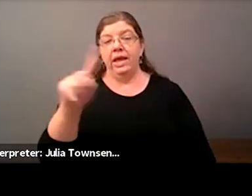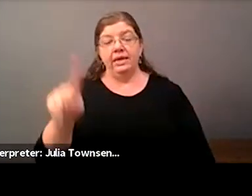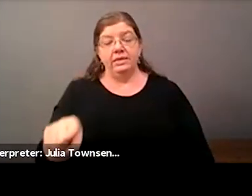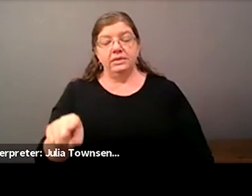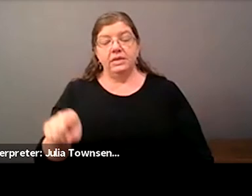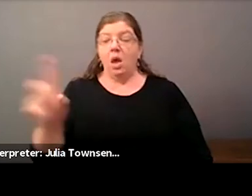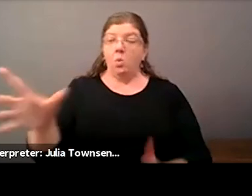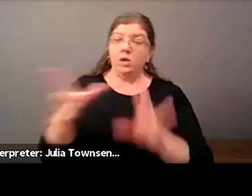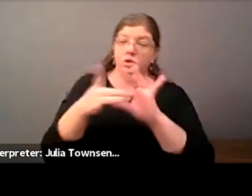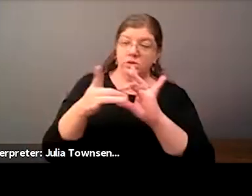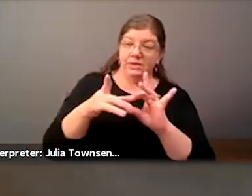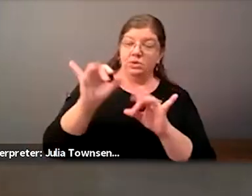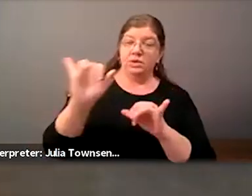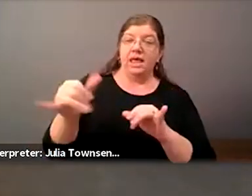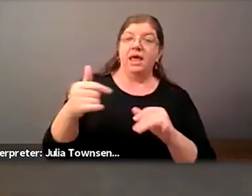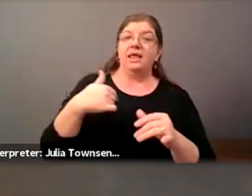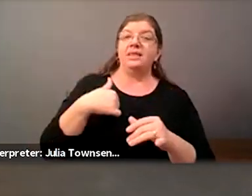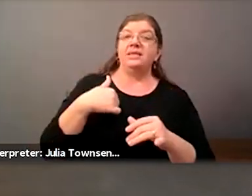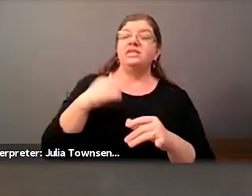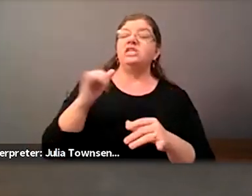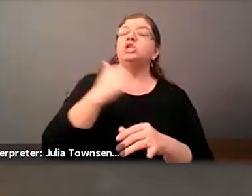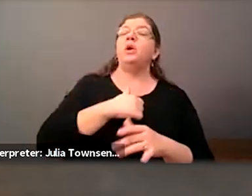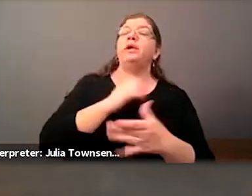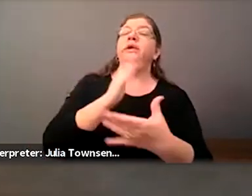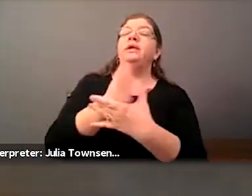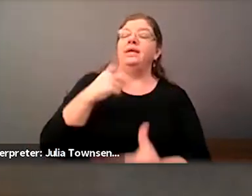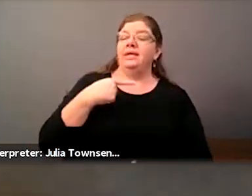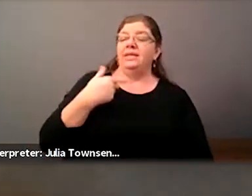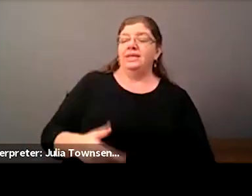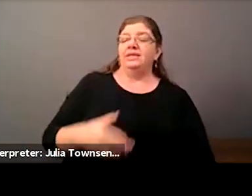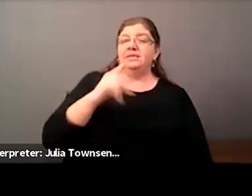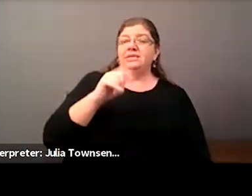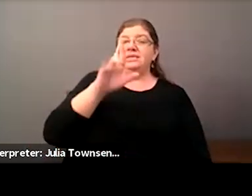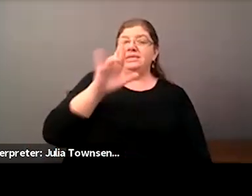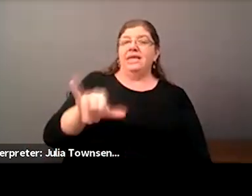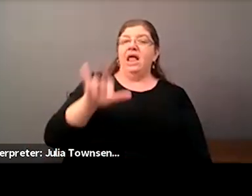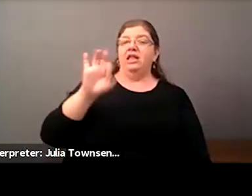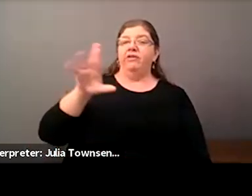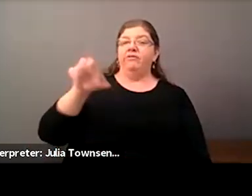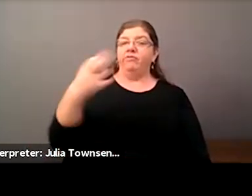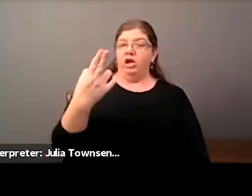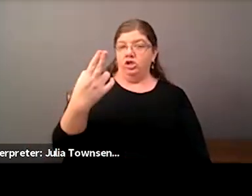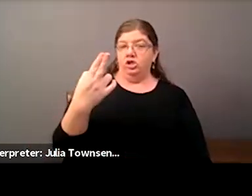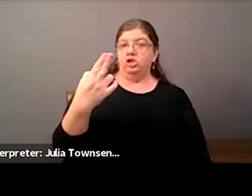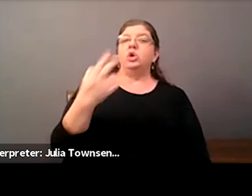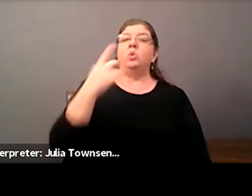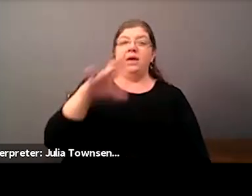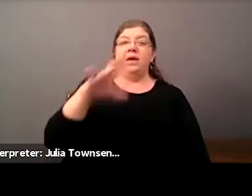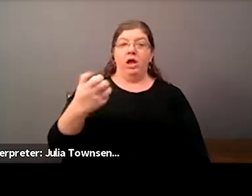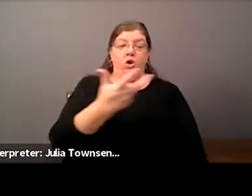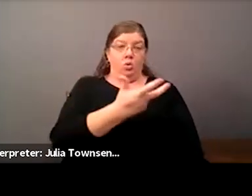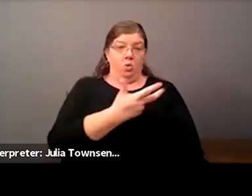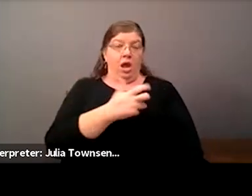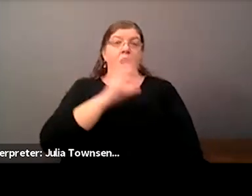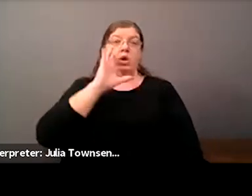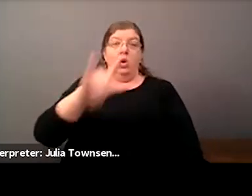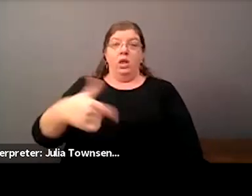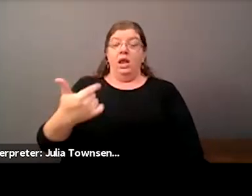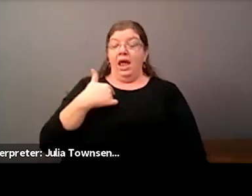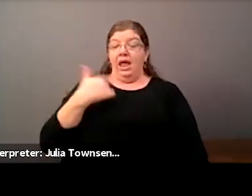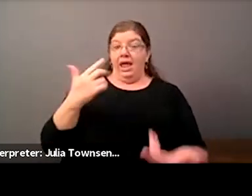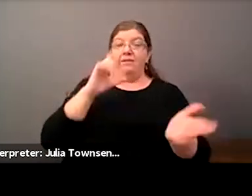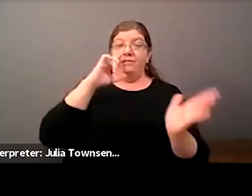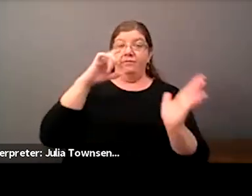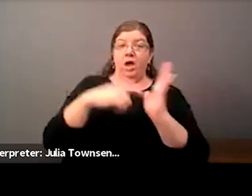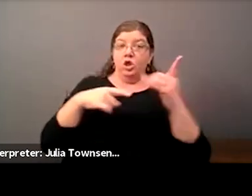is kelly fresh um absolutely we have found i'm sure all three of us but i know i have found